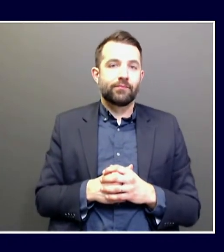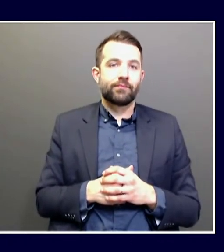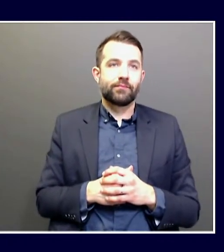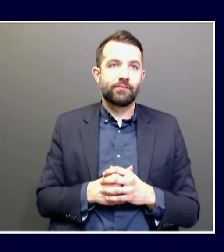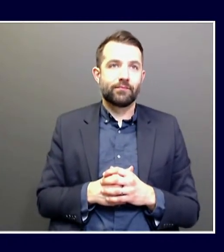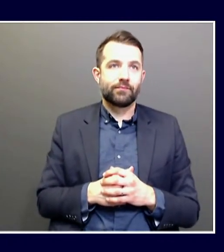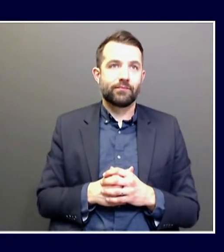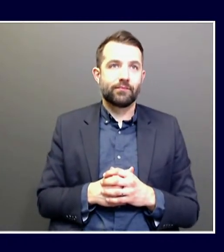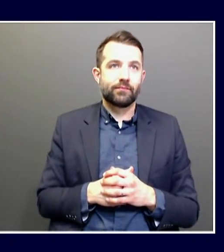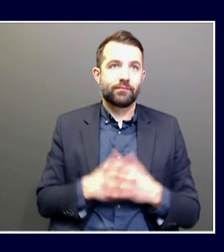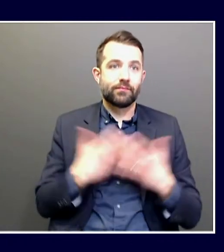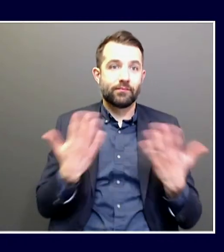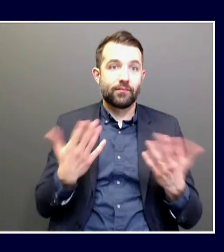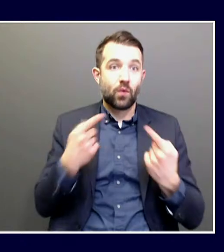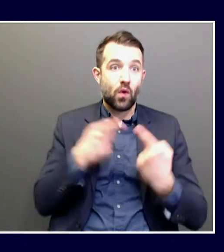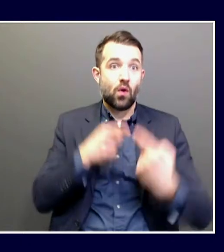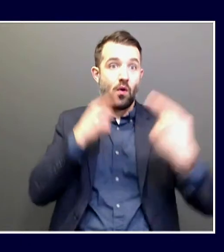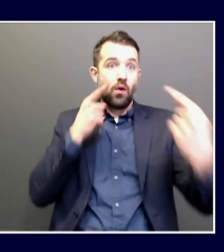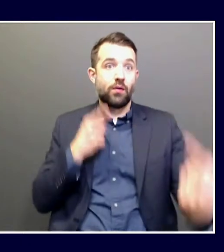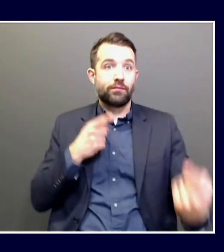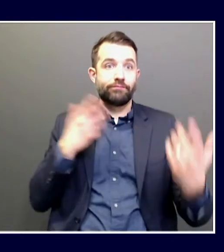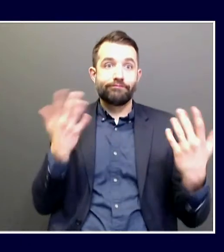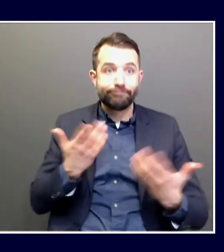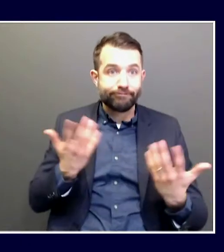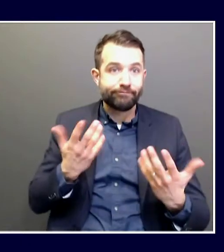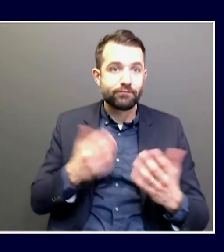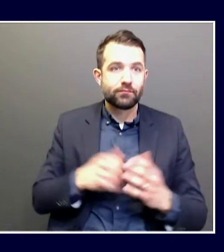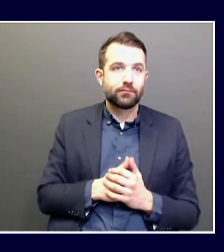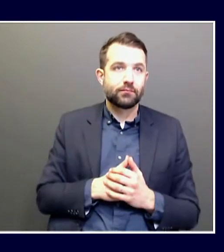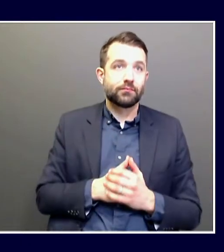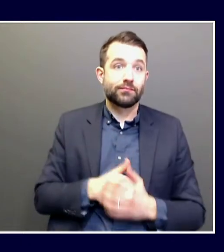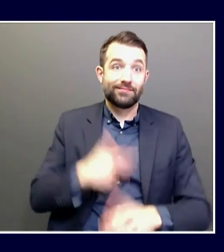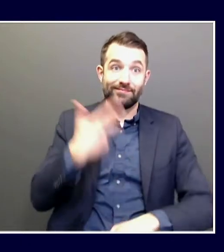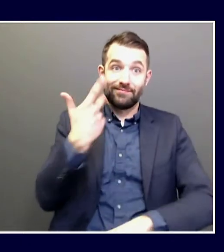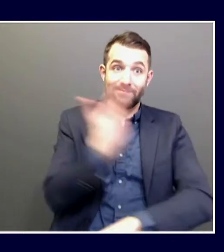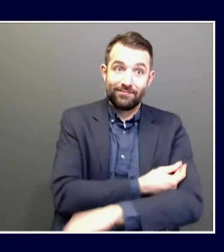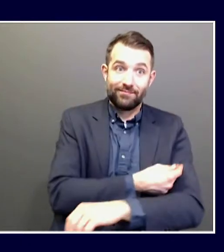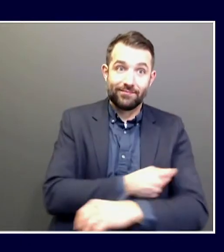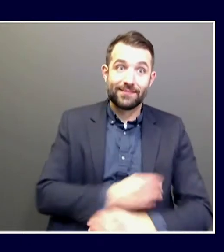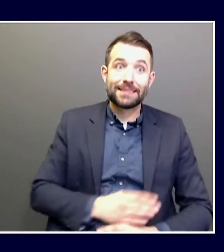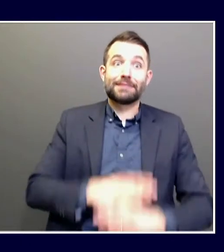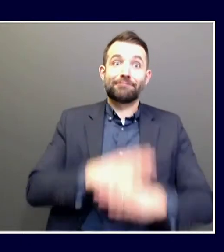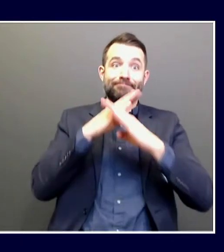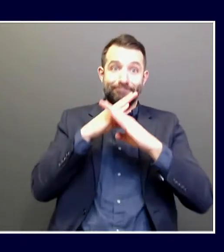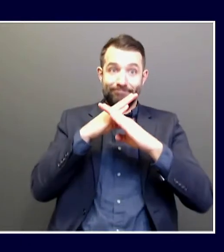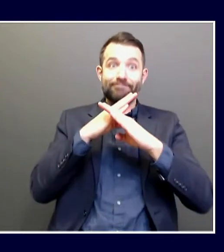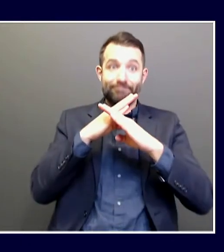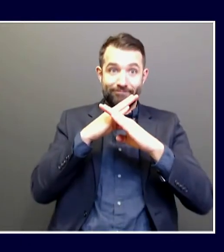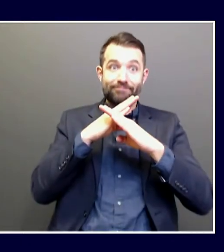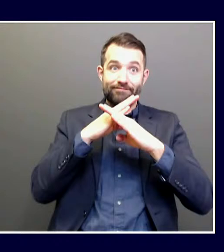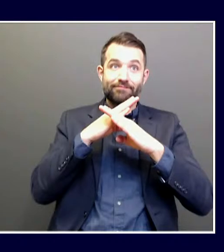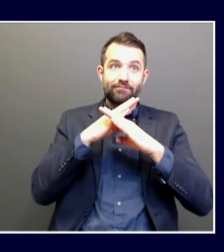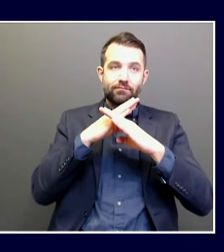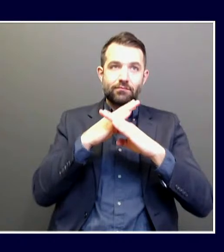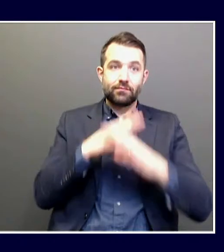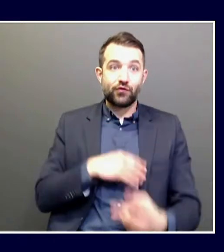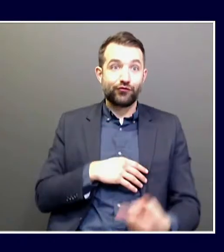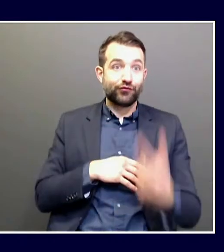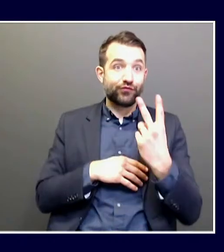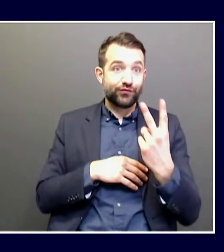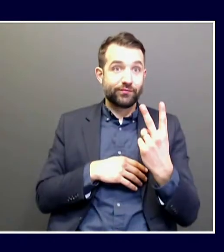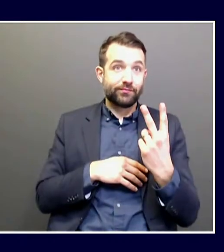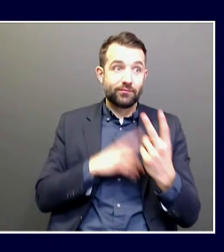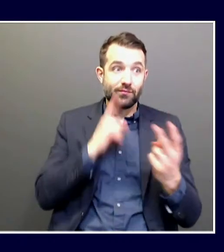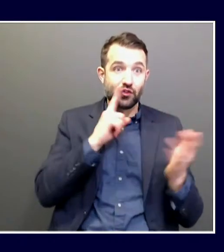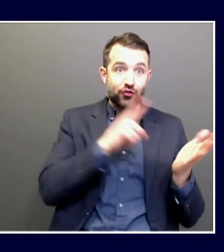the exact opposite. In recent weeks, 2 large studies have been published in the 2 most prestigious medical